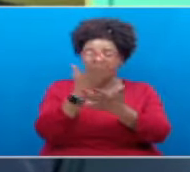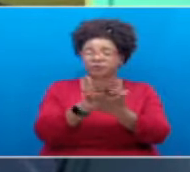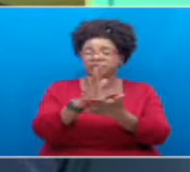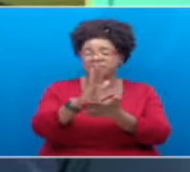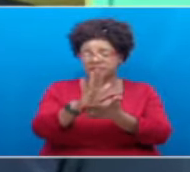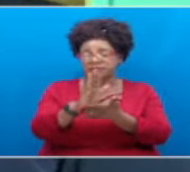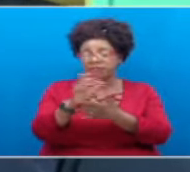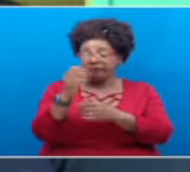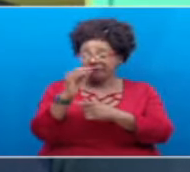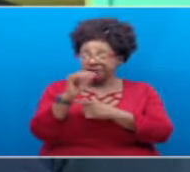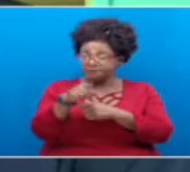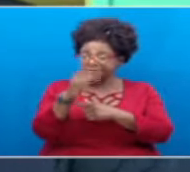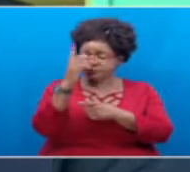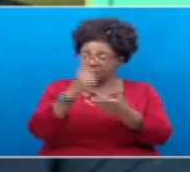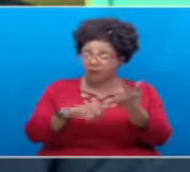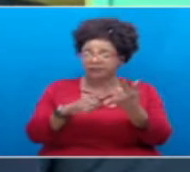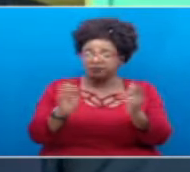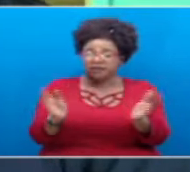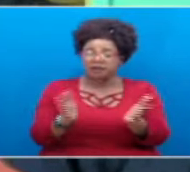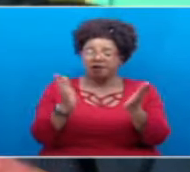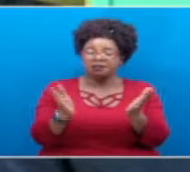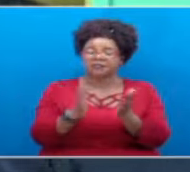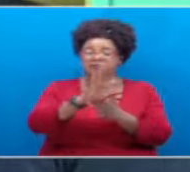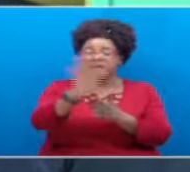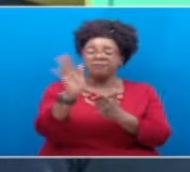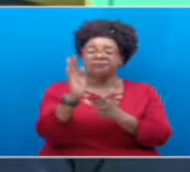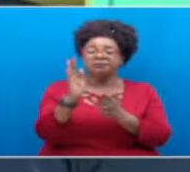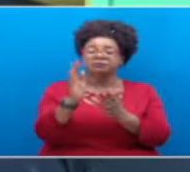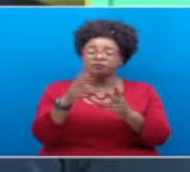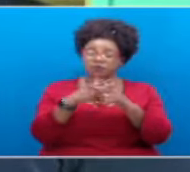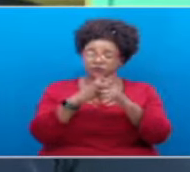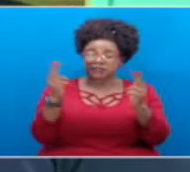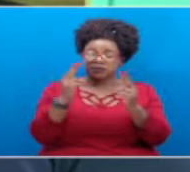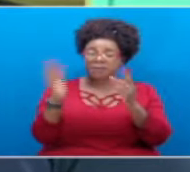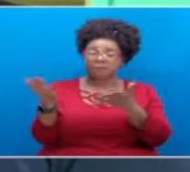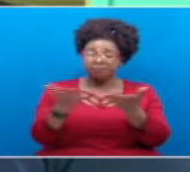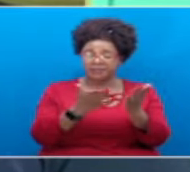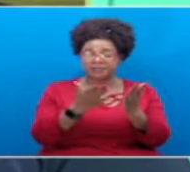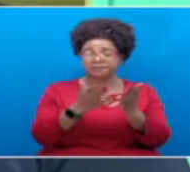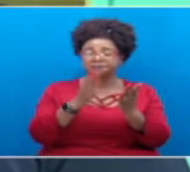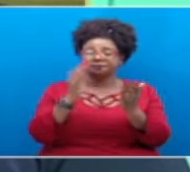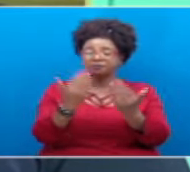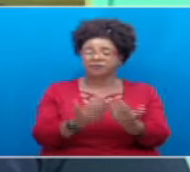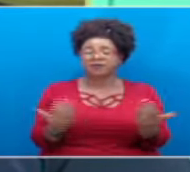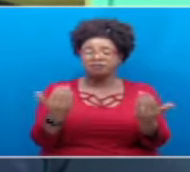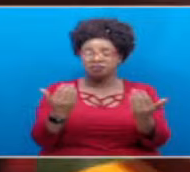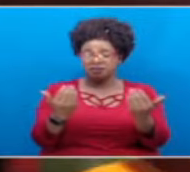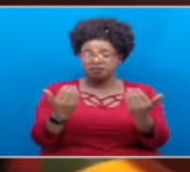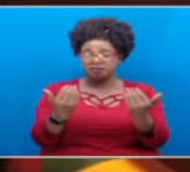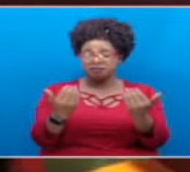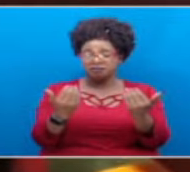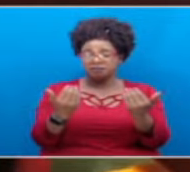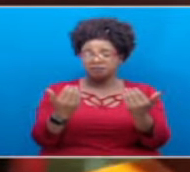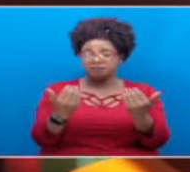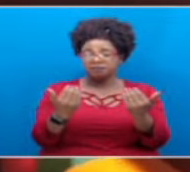so that's what encouraged them to start bringing their children to this place.